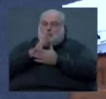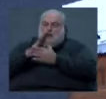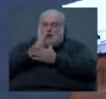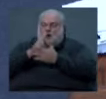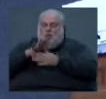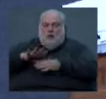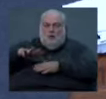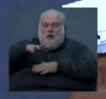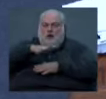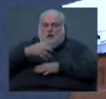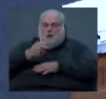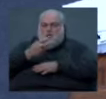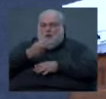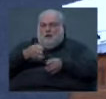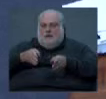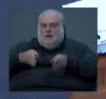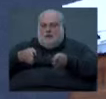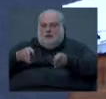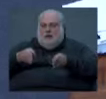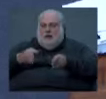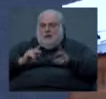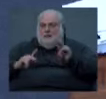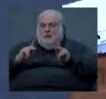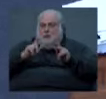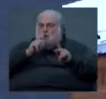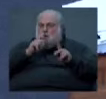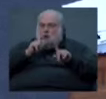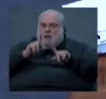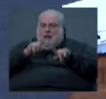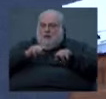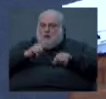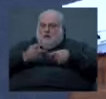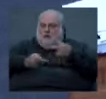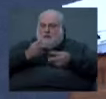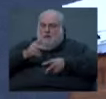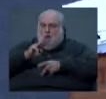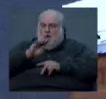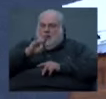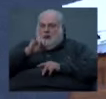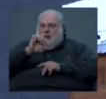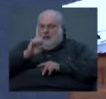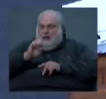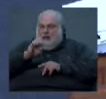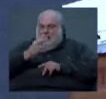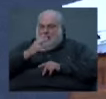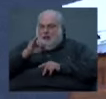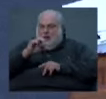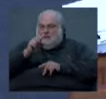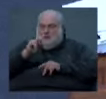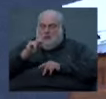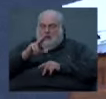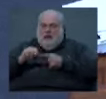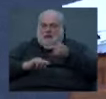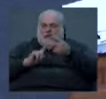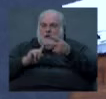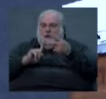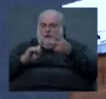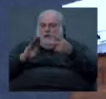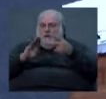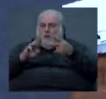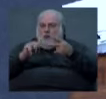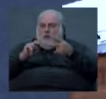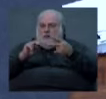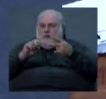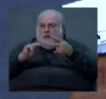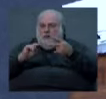corridor and to anyone visiting the Willie Hinton Neighborhood Resource Center, as well as Brandon House, a community program for